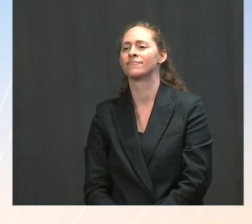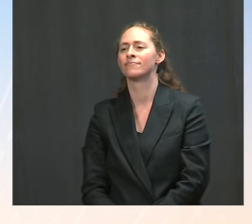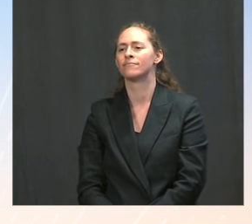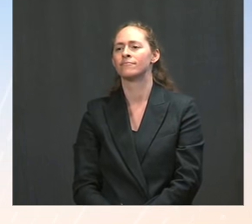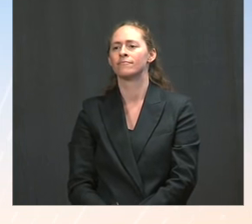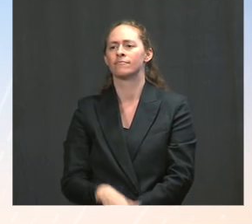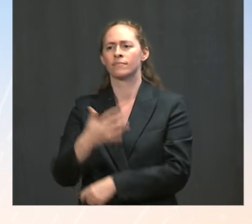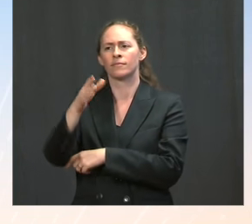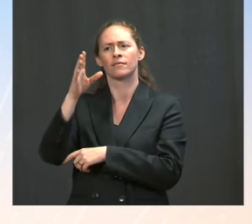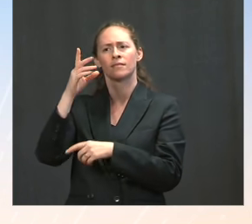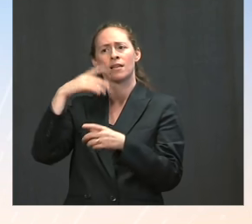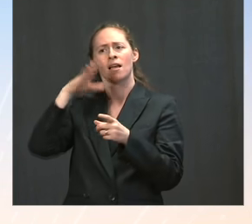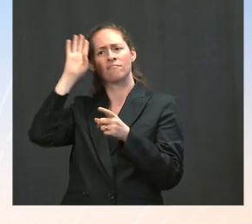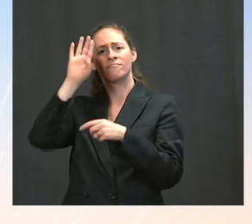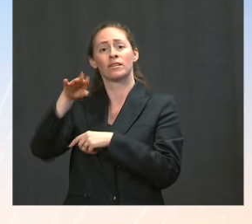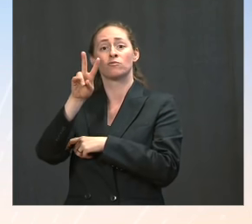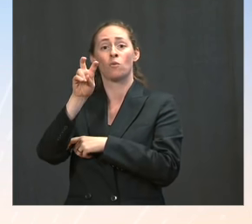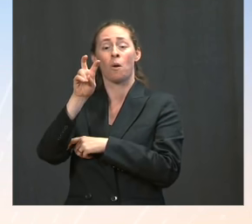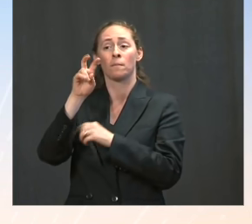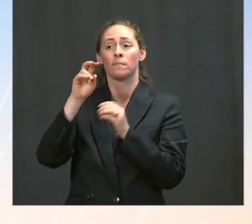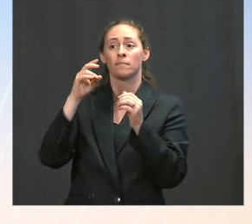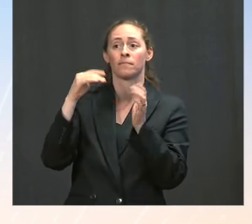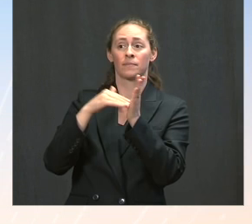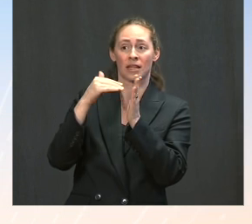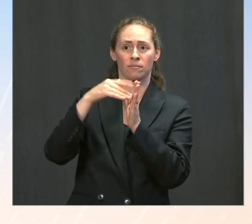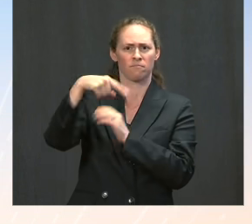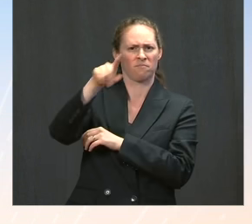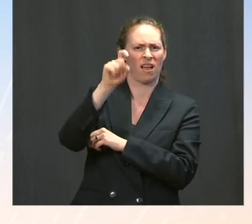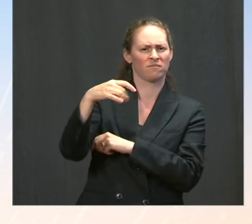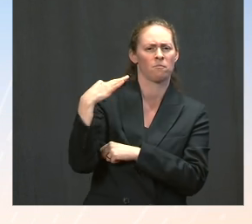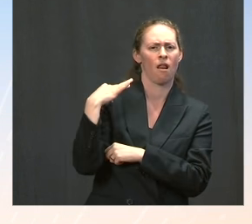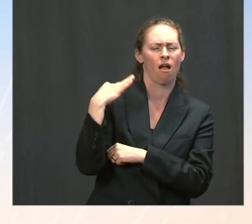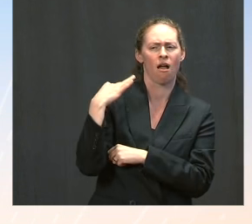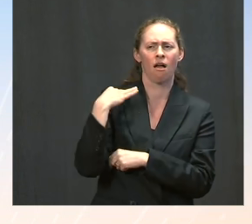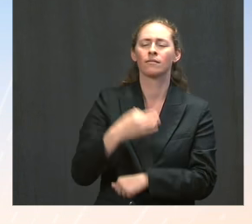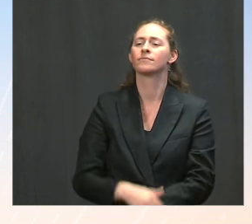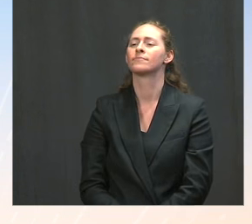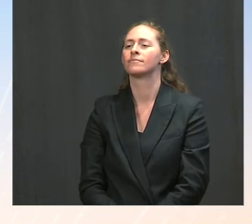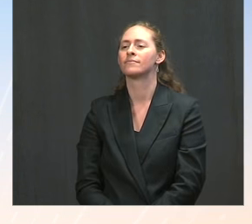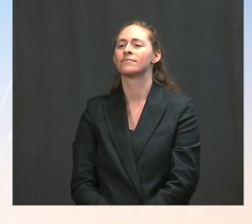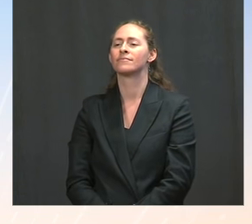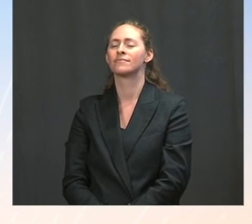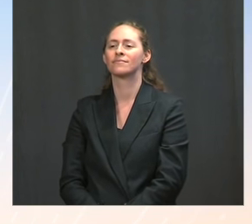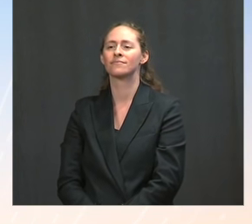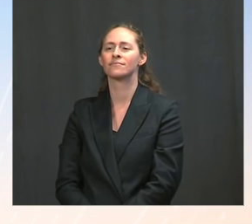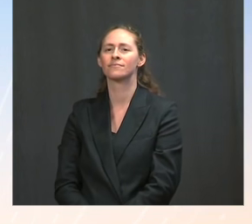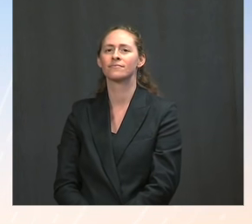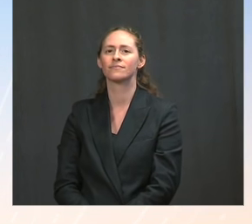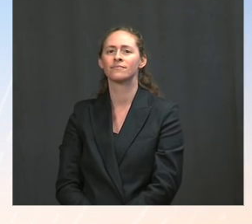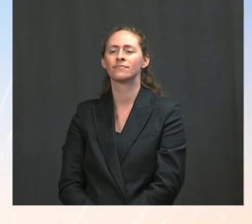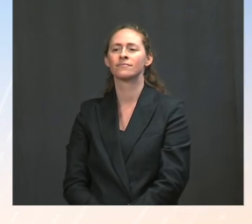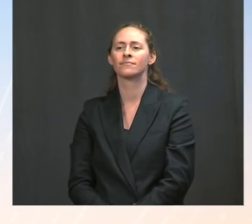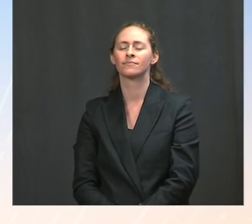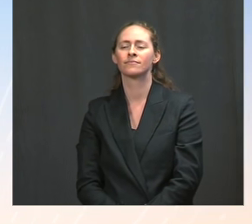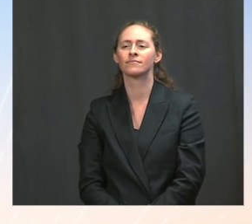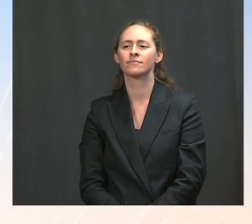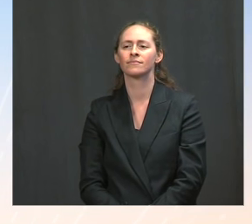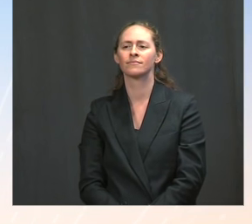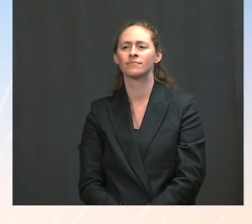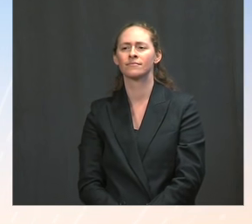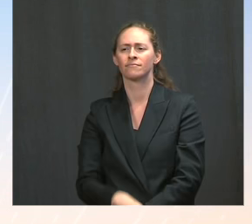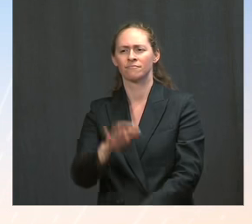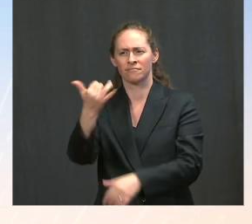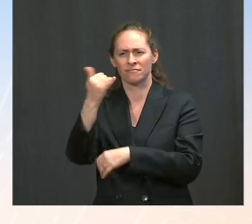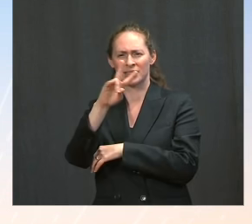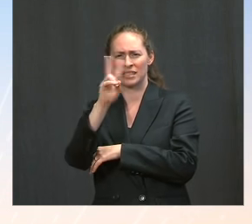I think the answer to your question is it's impossible to answer, or I don't think it's possible to figure it out that